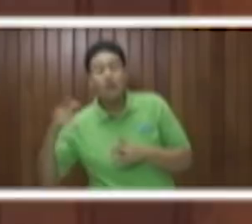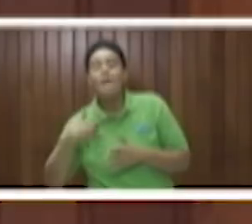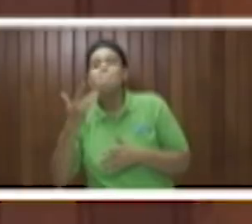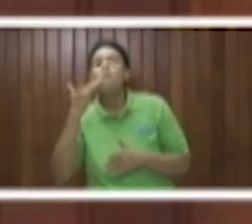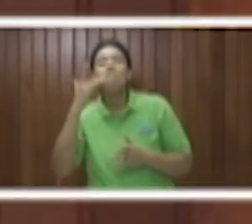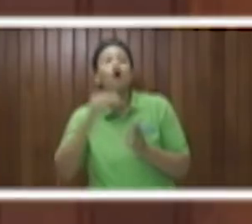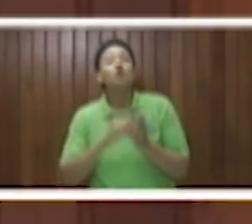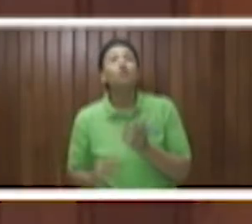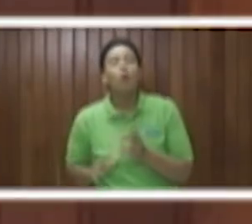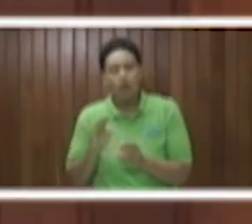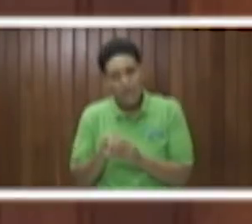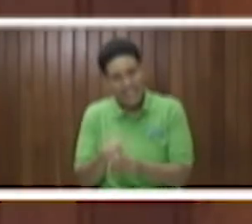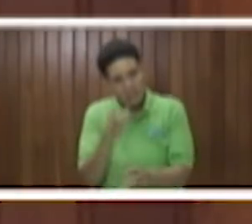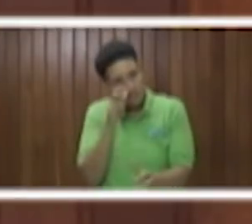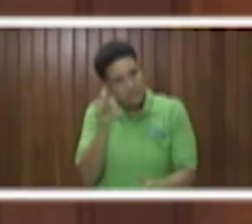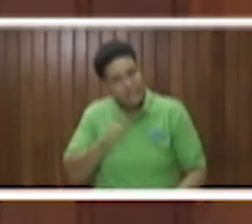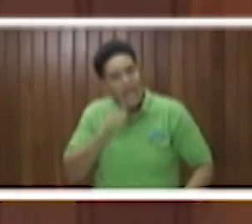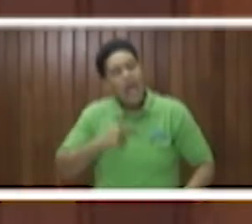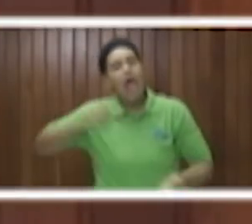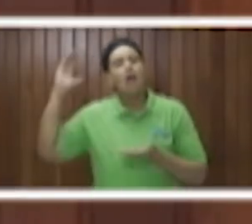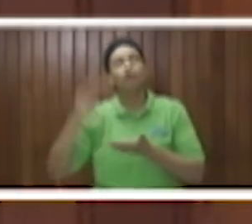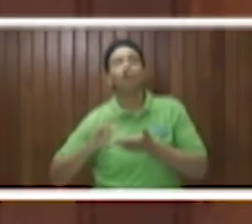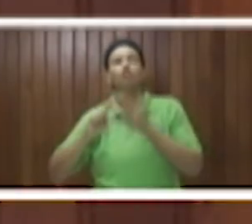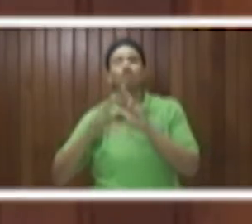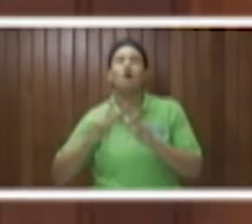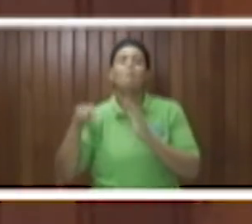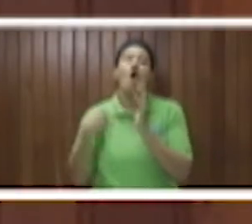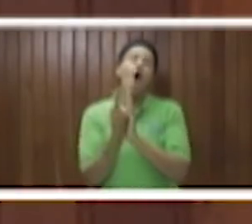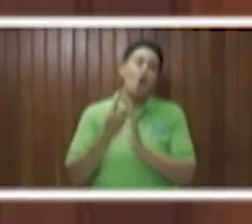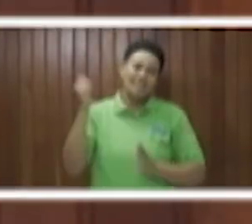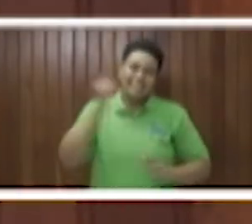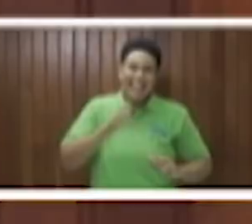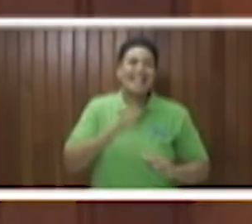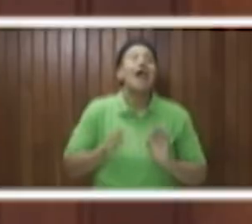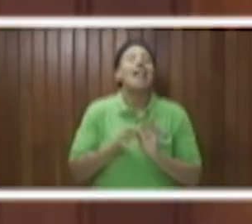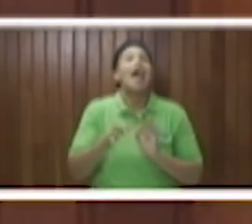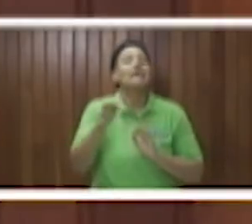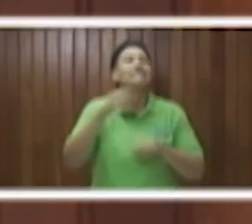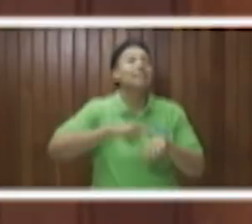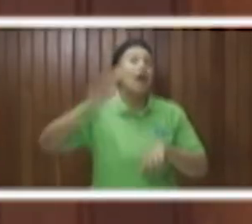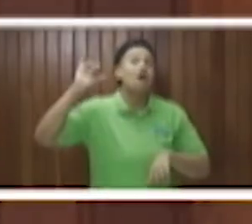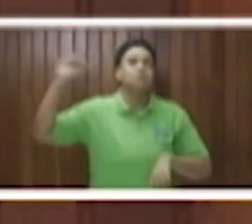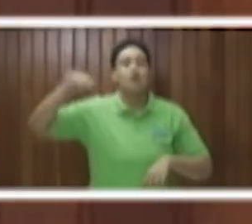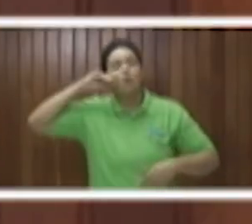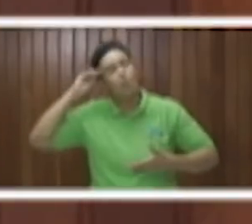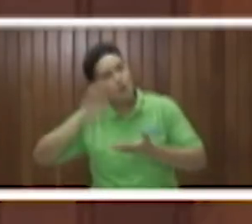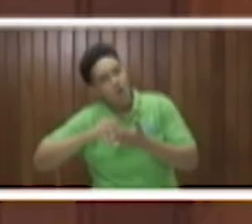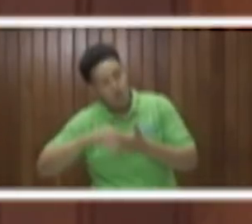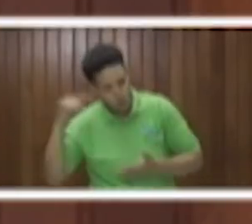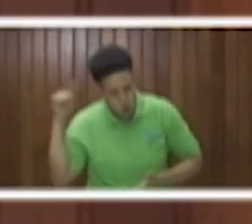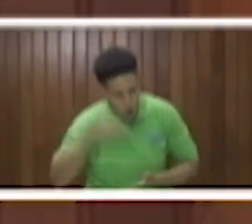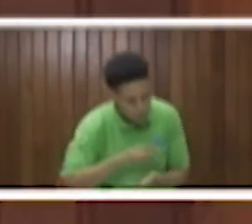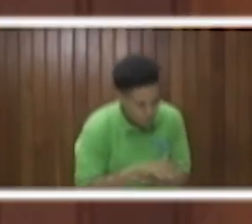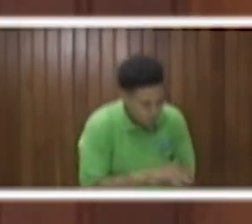daily and we reduce the number of hours daily and the extended time continues at home. So they would come to school